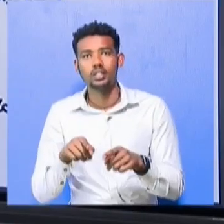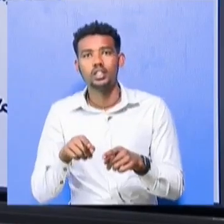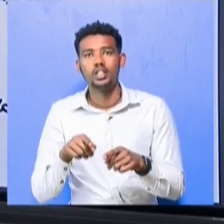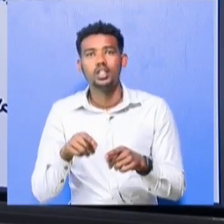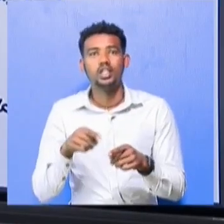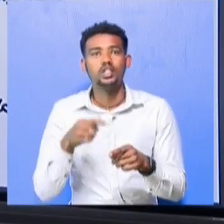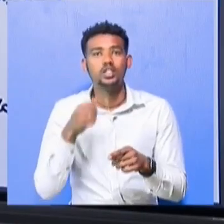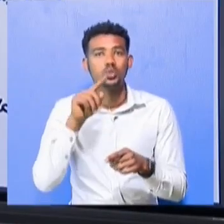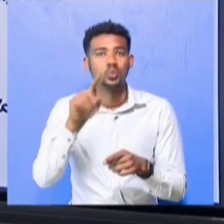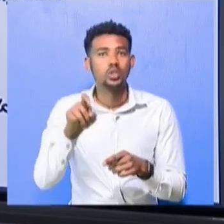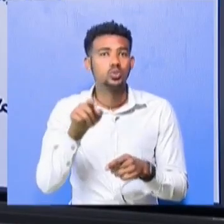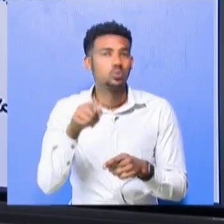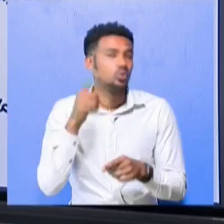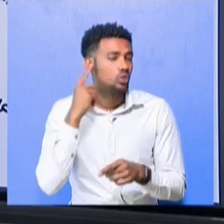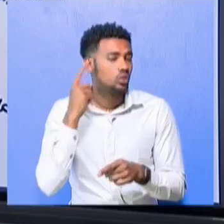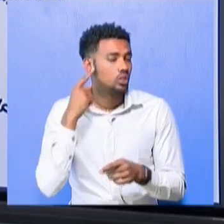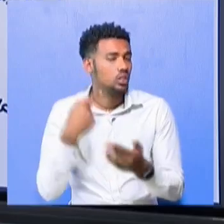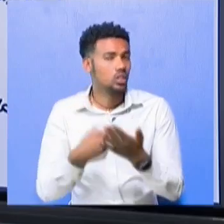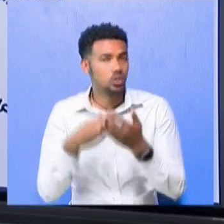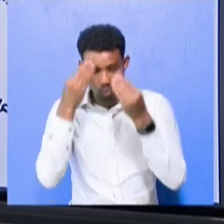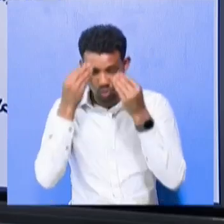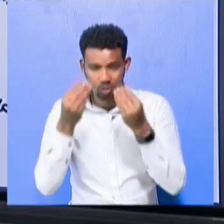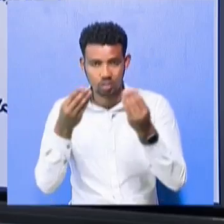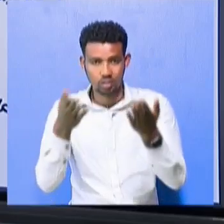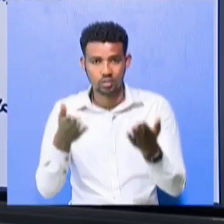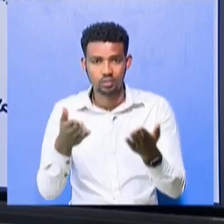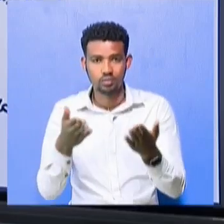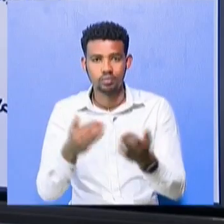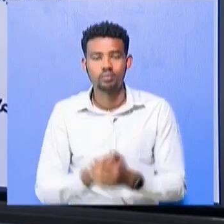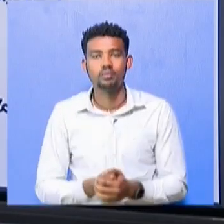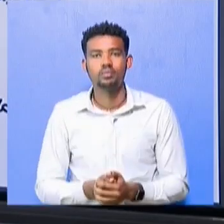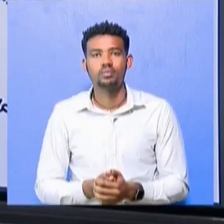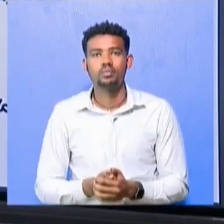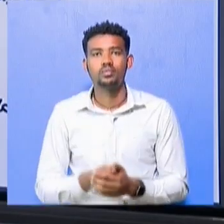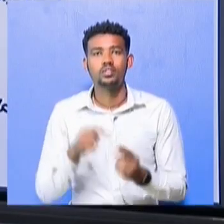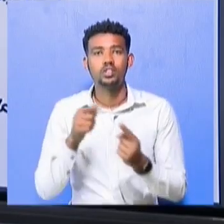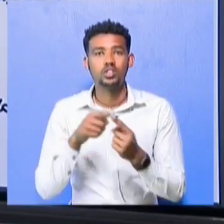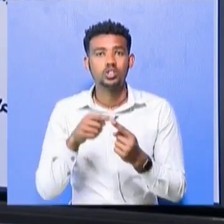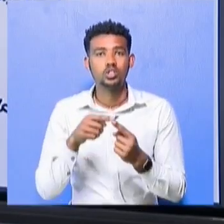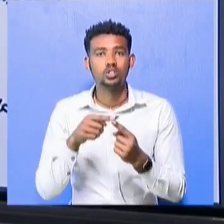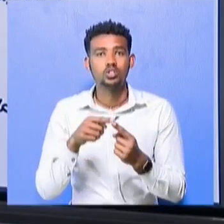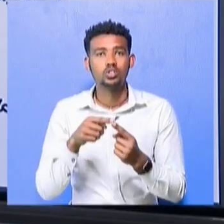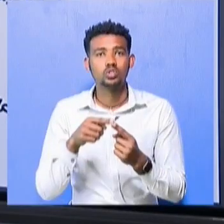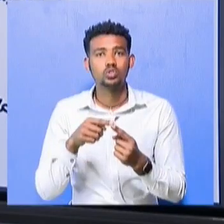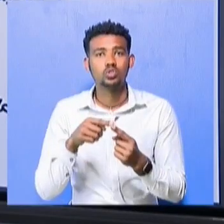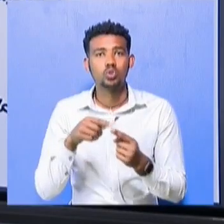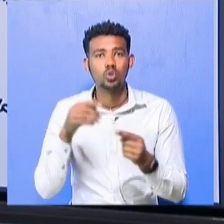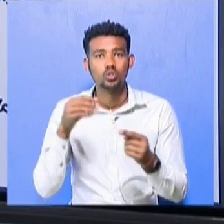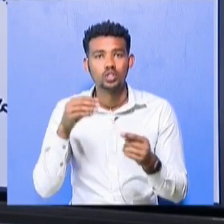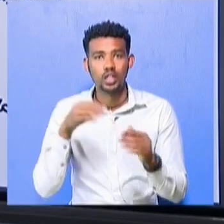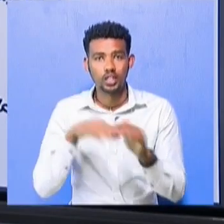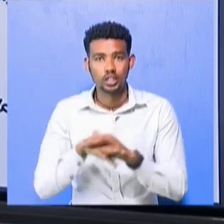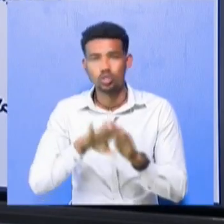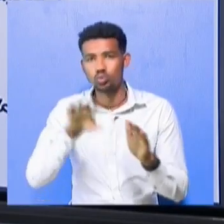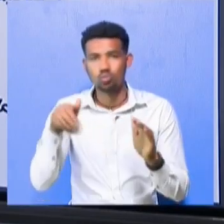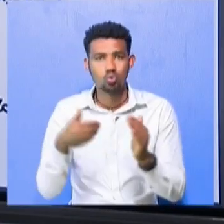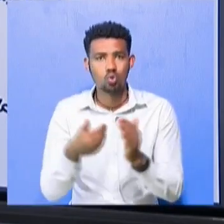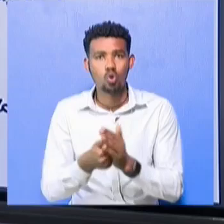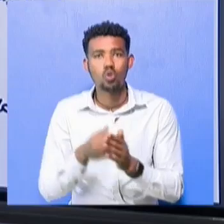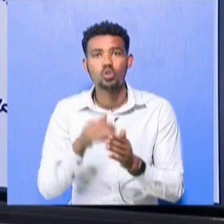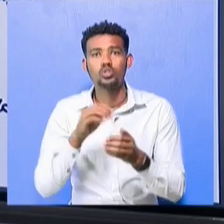request you that to listen to this notice. It concerns all the school communities